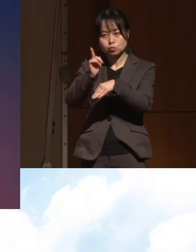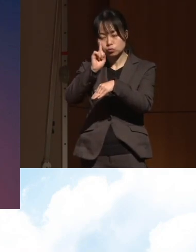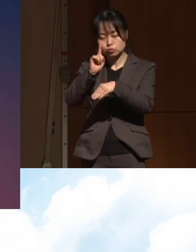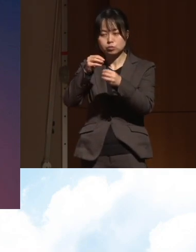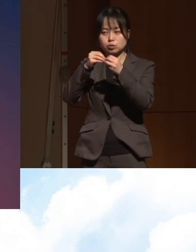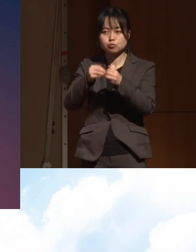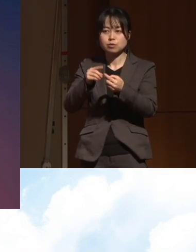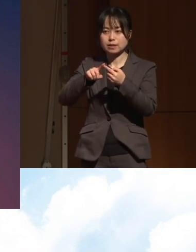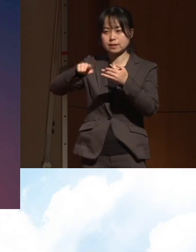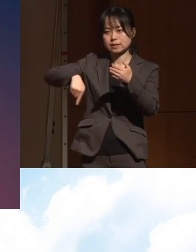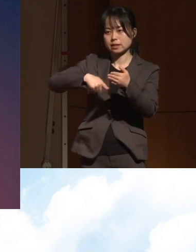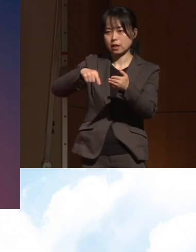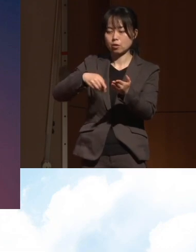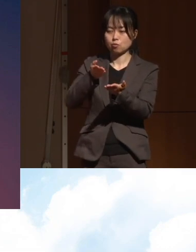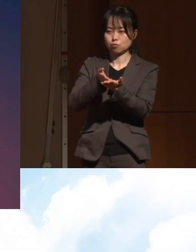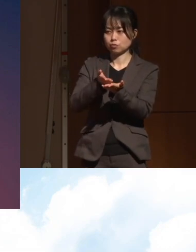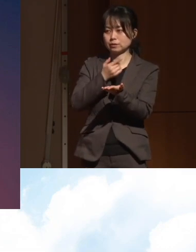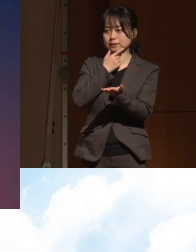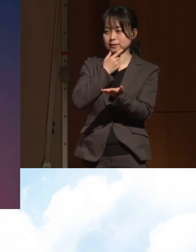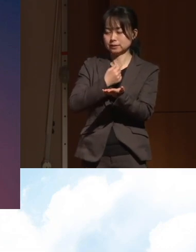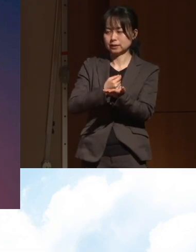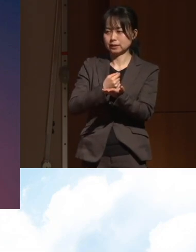think Jeremy